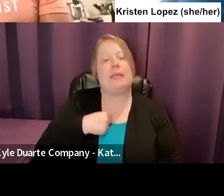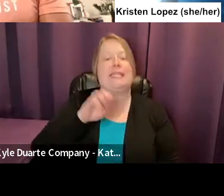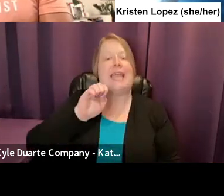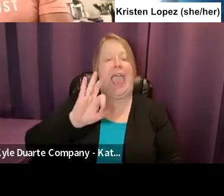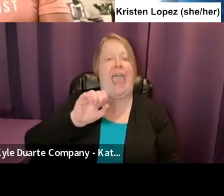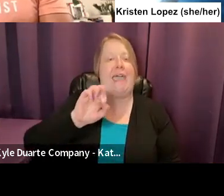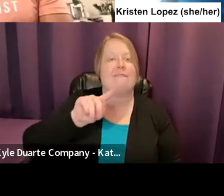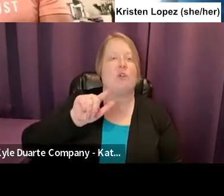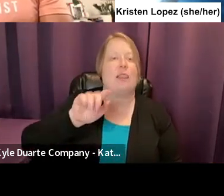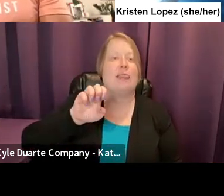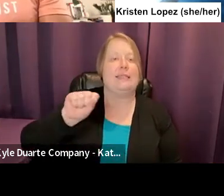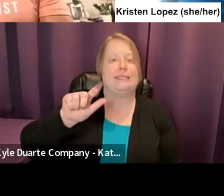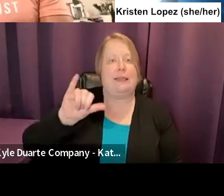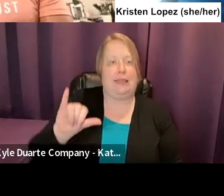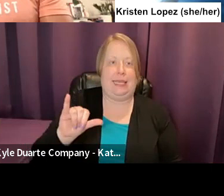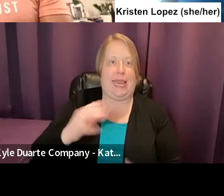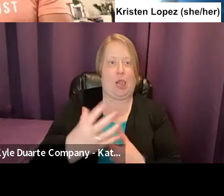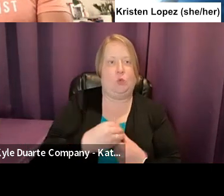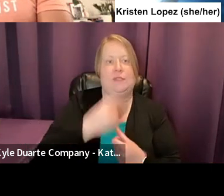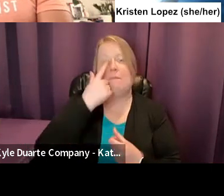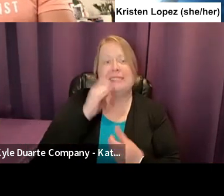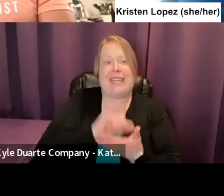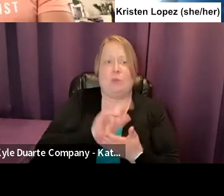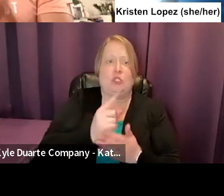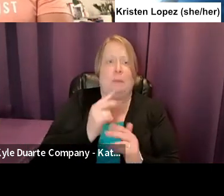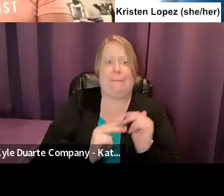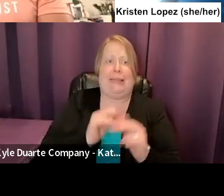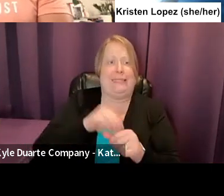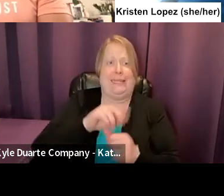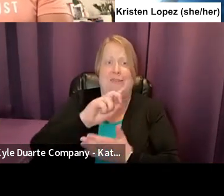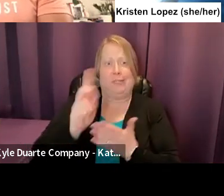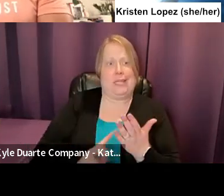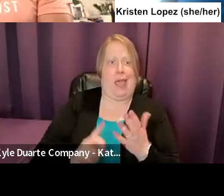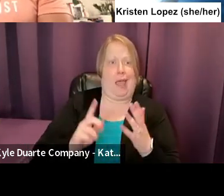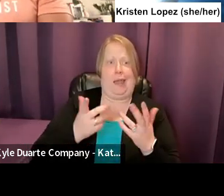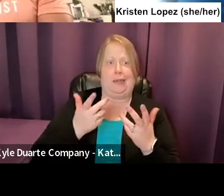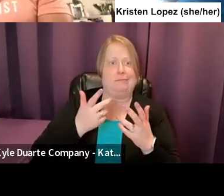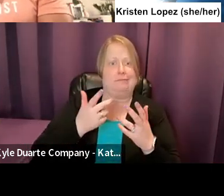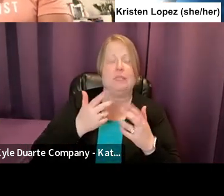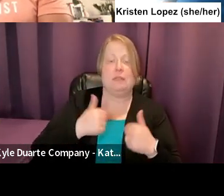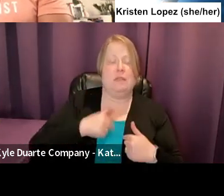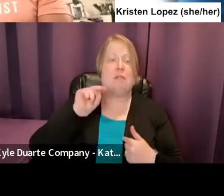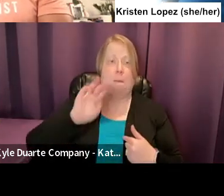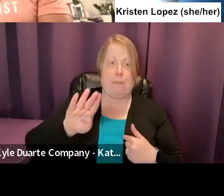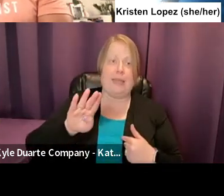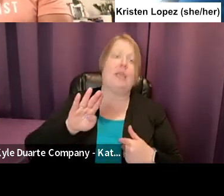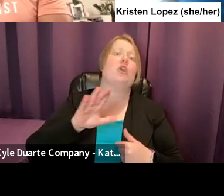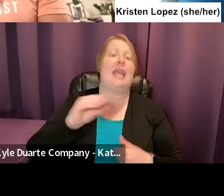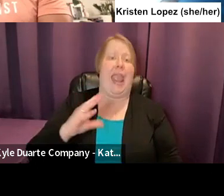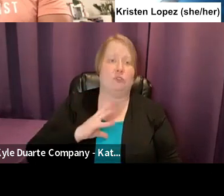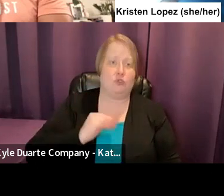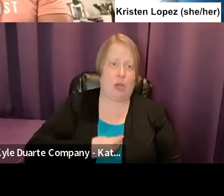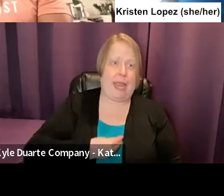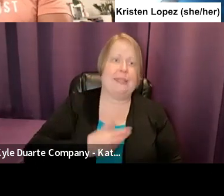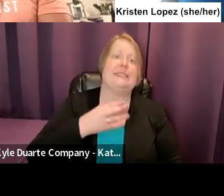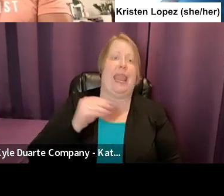because inclusive was just built into the design of it. I'm, you know, non-binary and trans